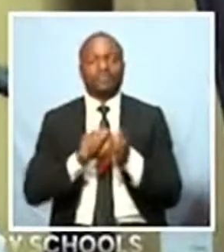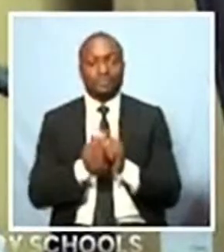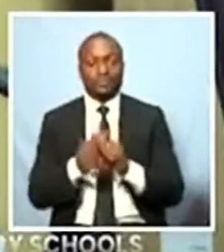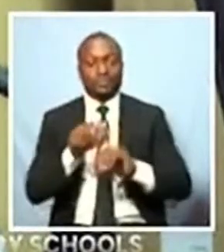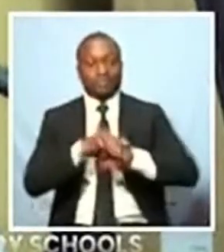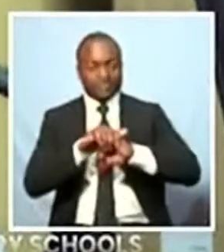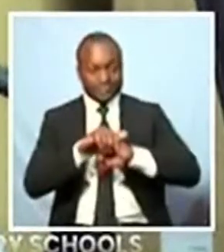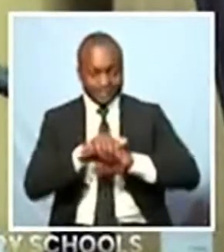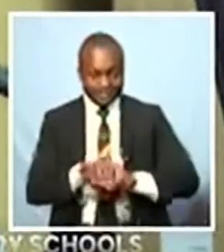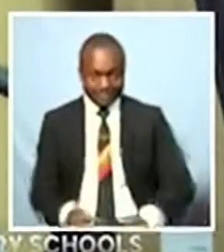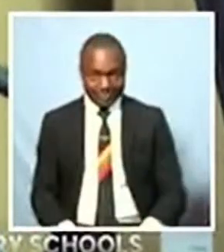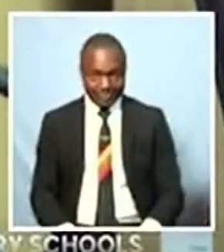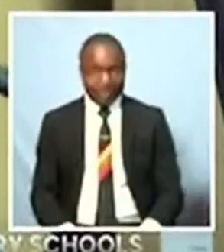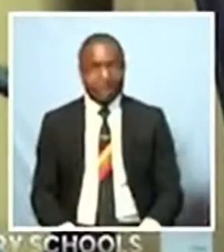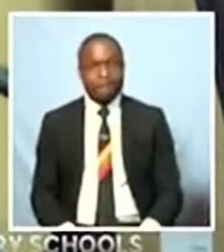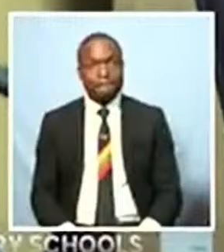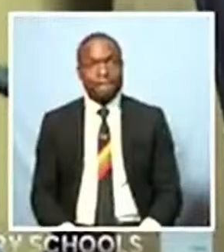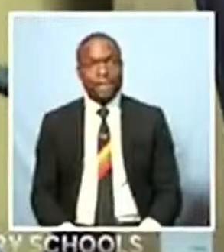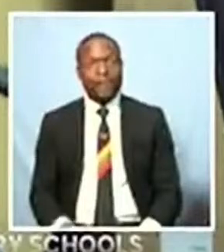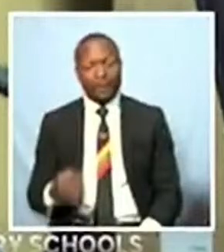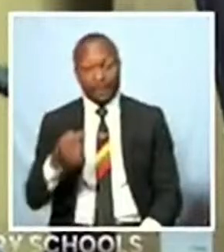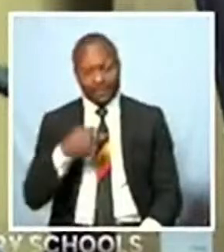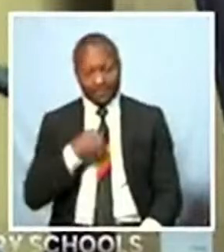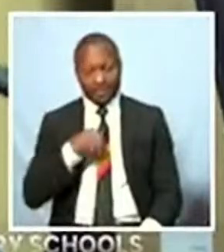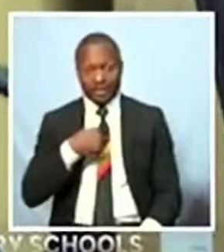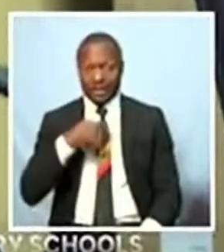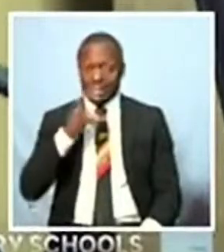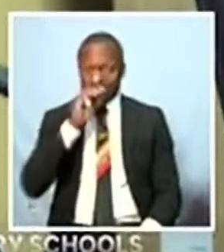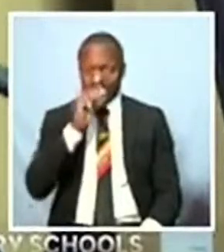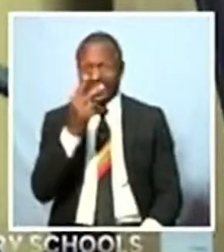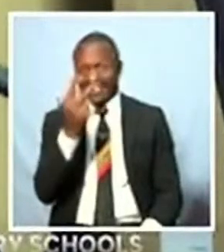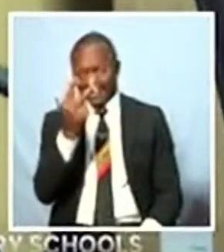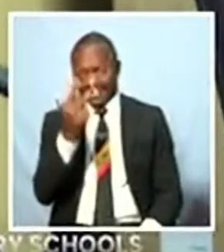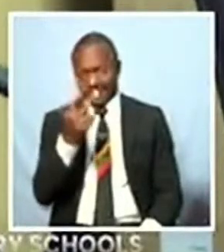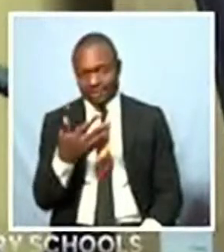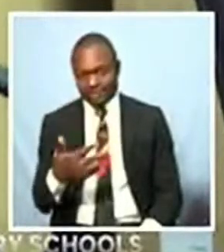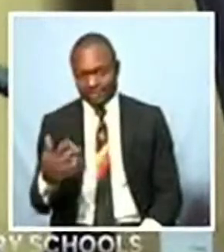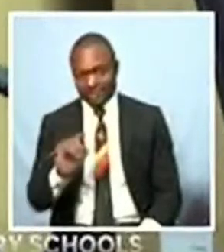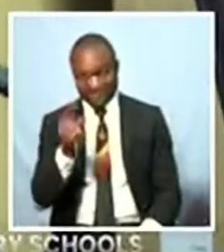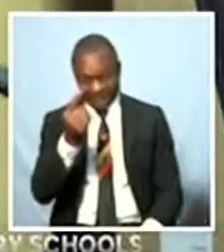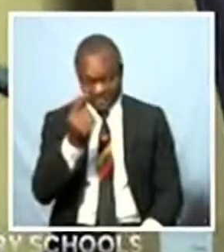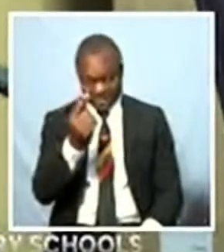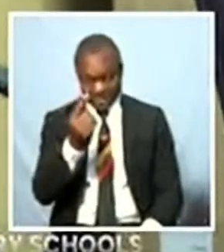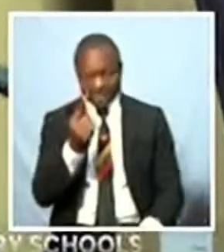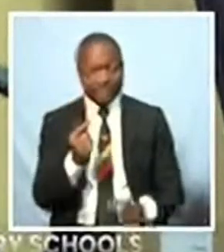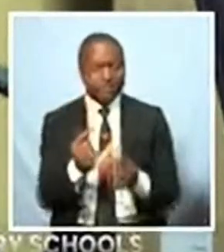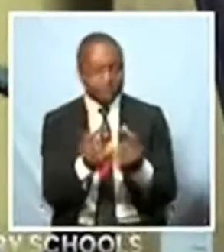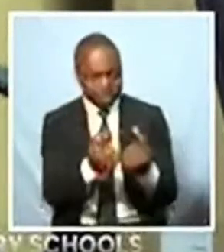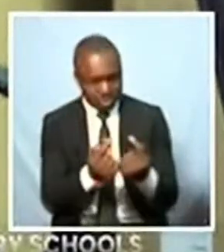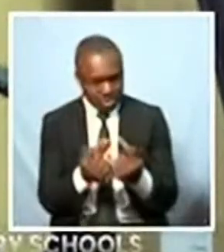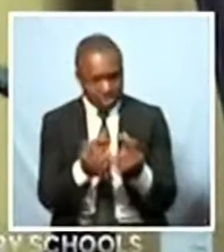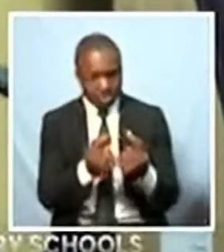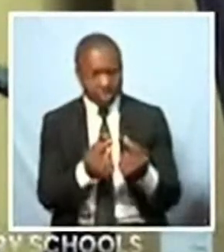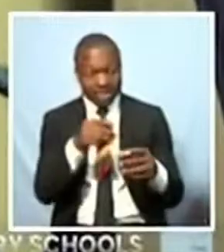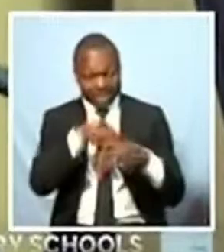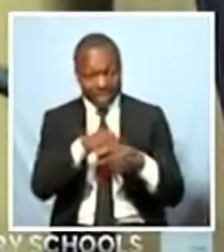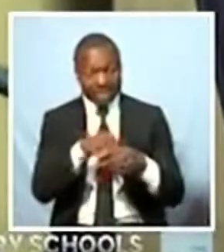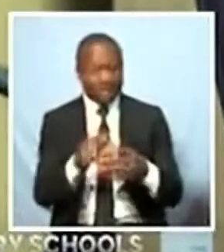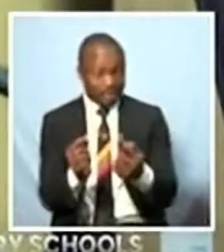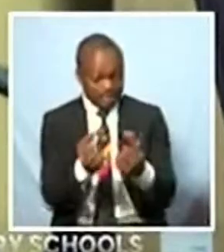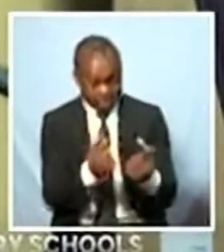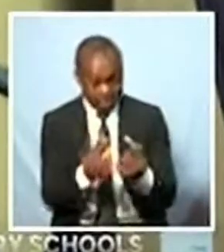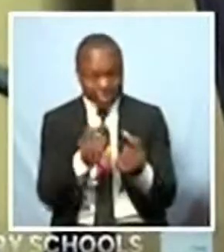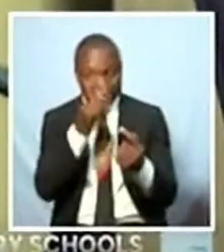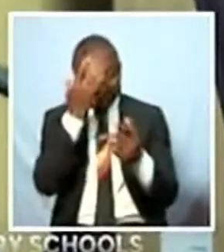numeracy. I'll speak to three things here. The first is the ideal situation. In the ideal situation, we